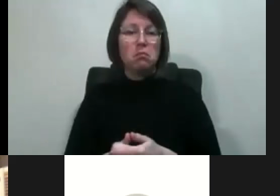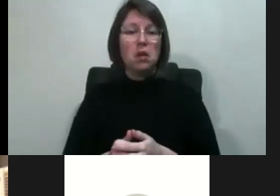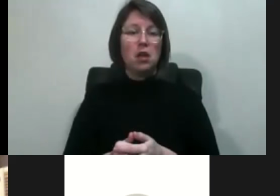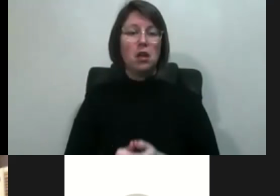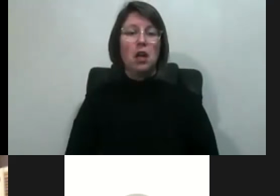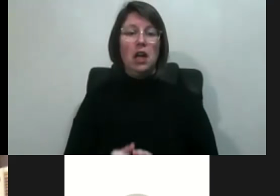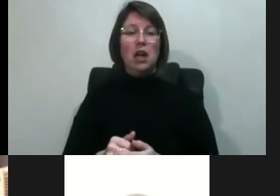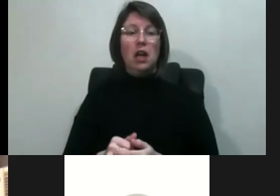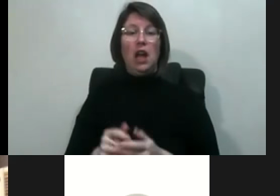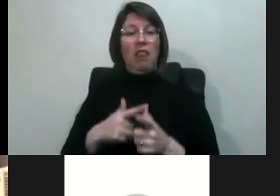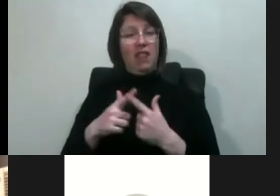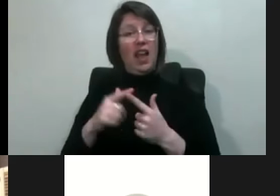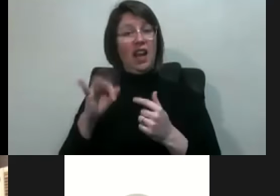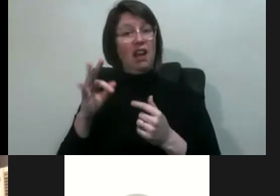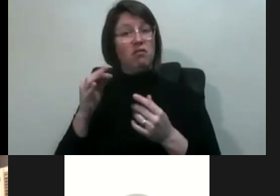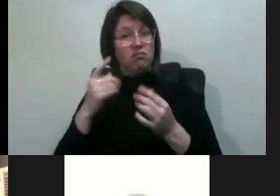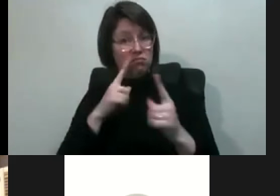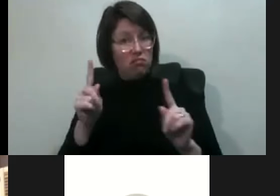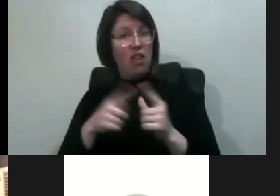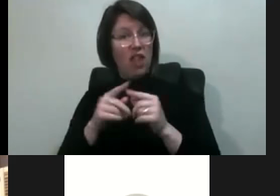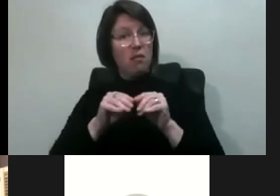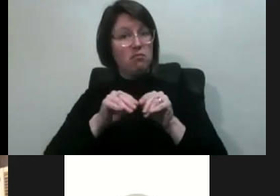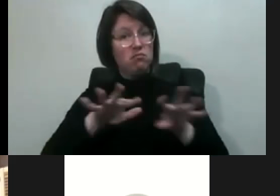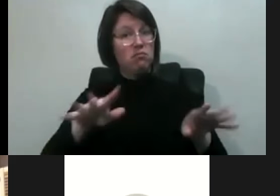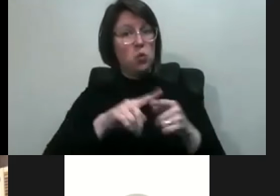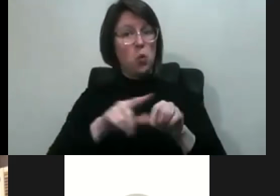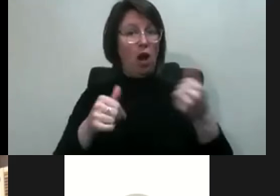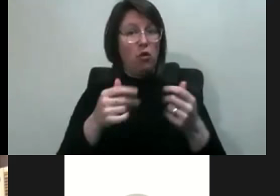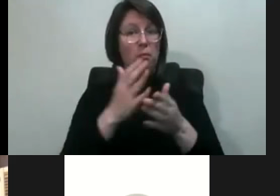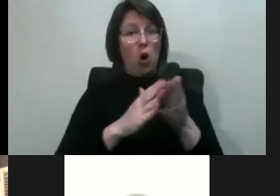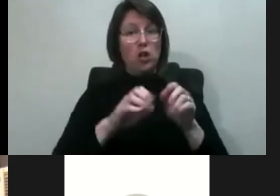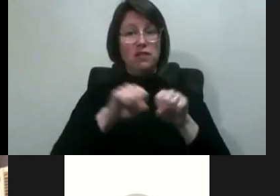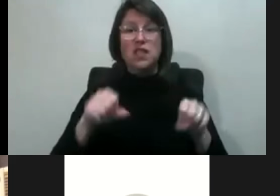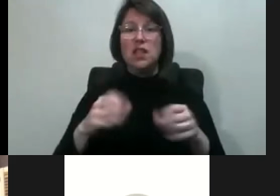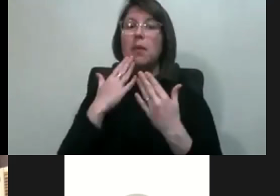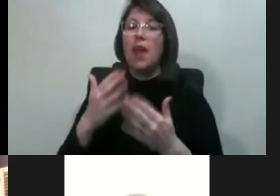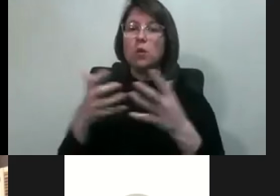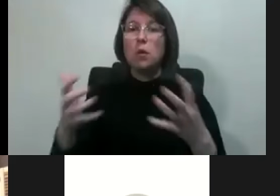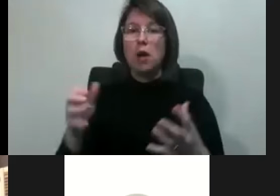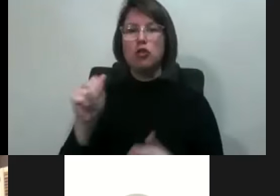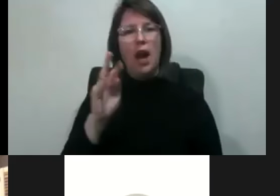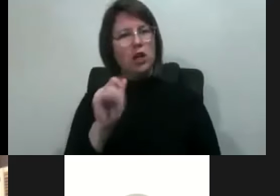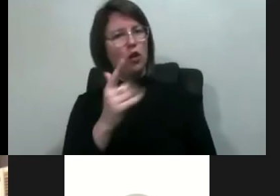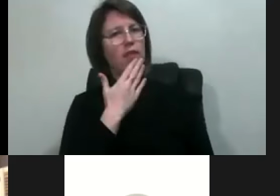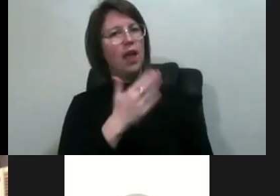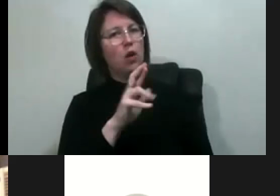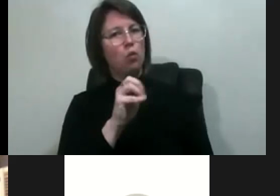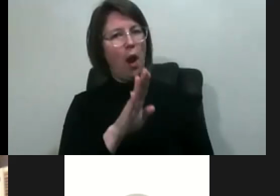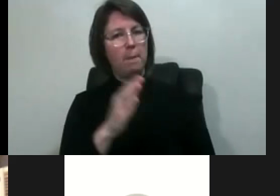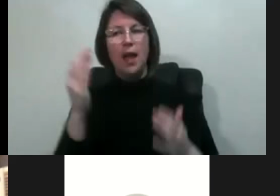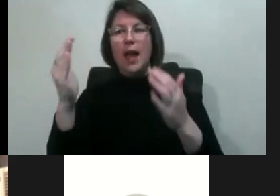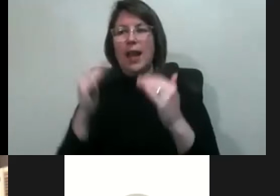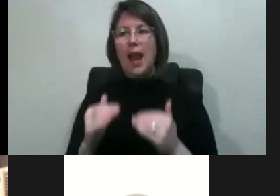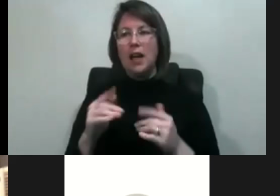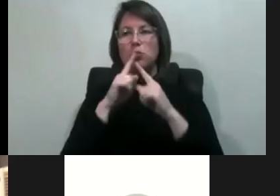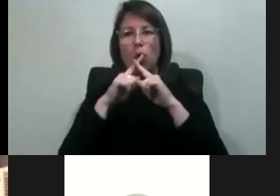sense to other parts of the network. But thank you very much. Thank you, Rob. Next, I'm going to ask